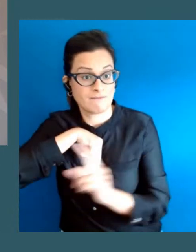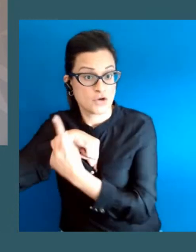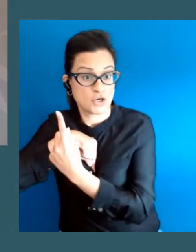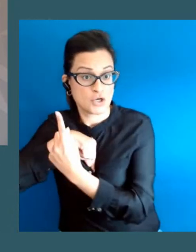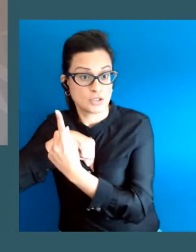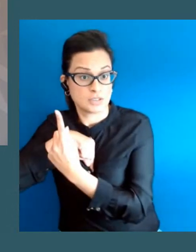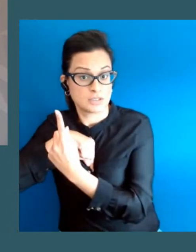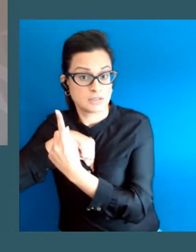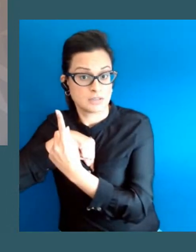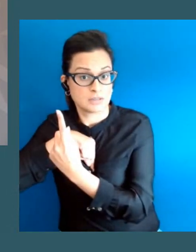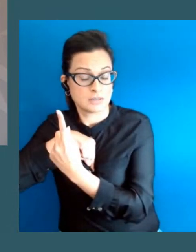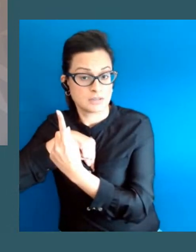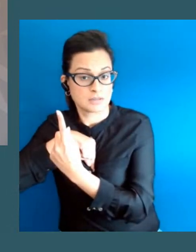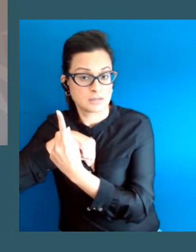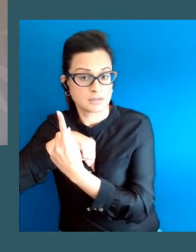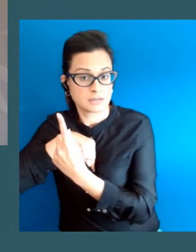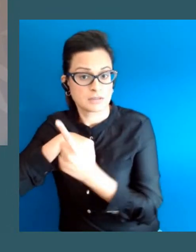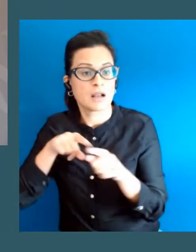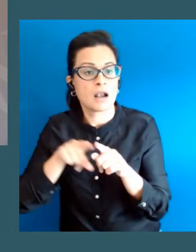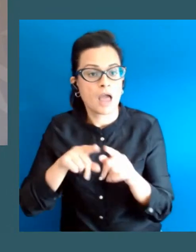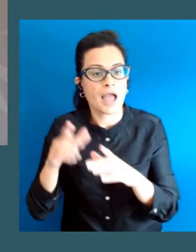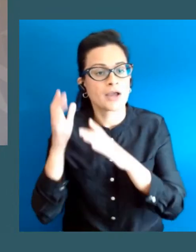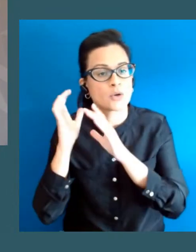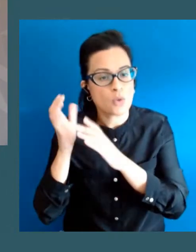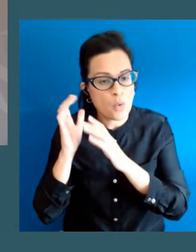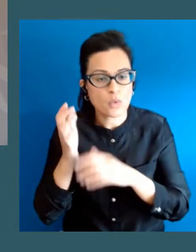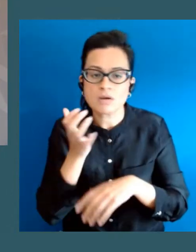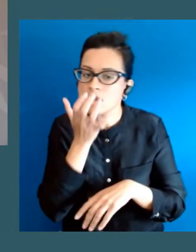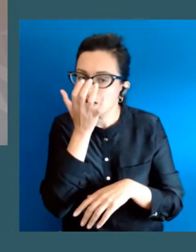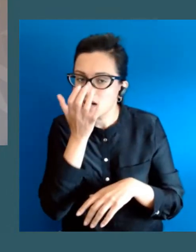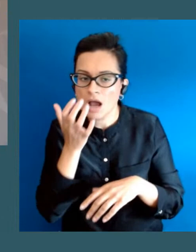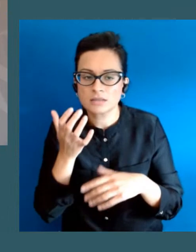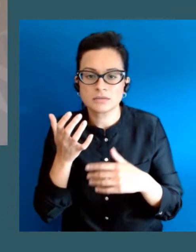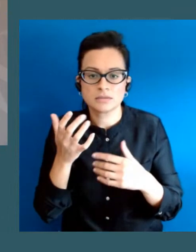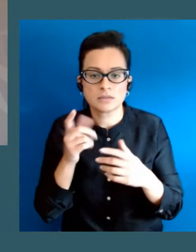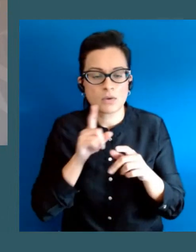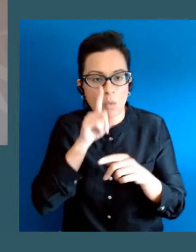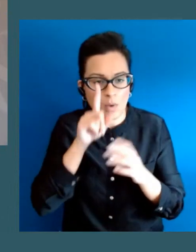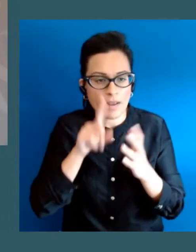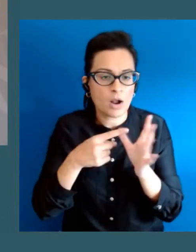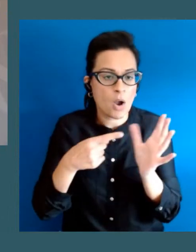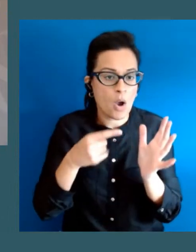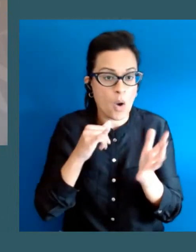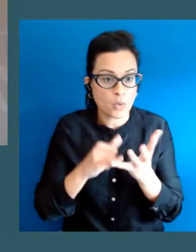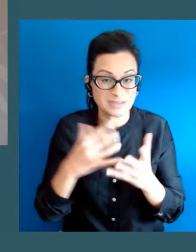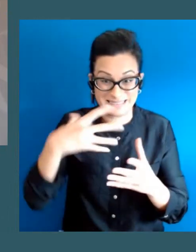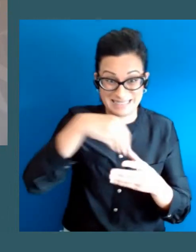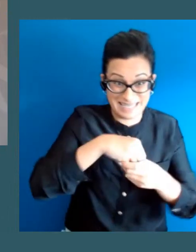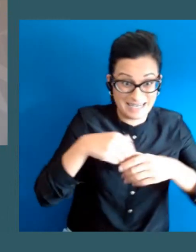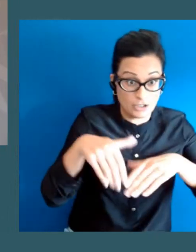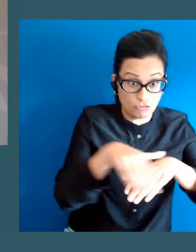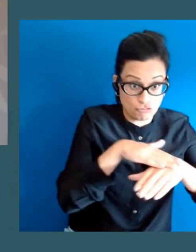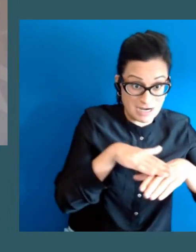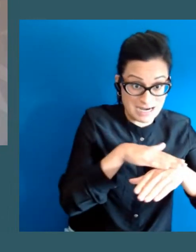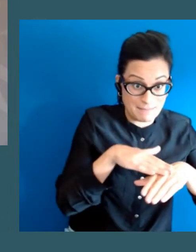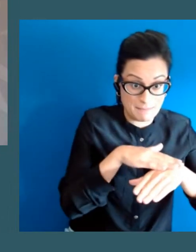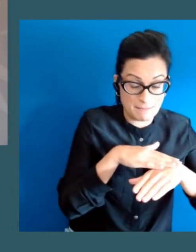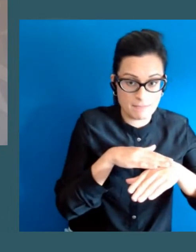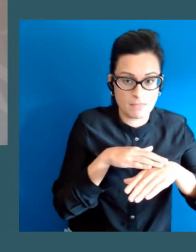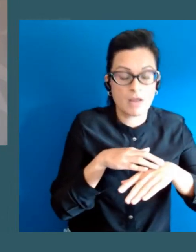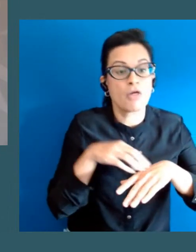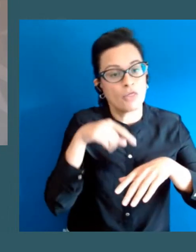moisturizers like the coconut and the nut oil and oats and things like that, then that would be the